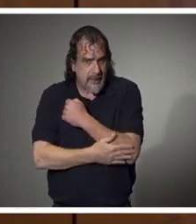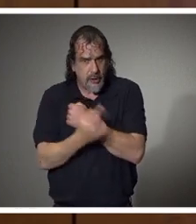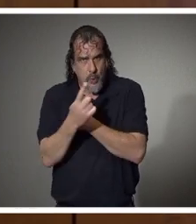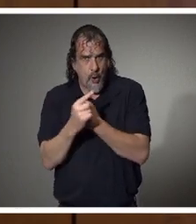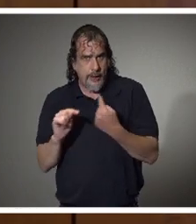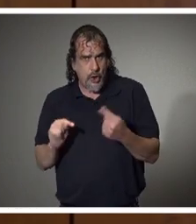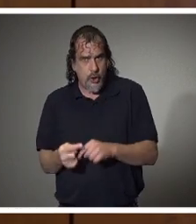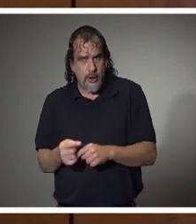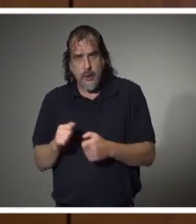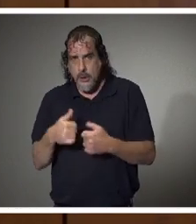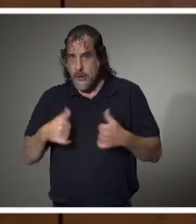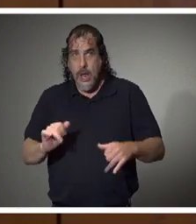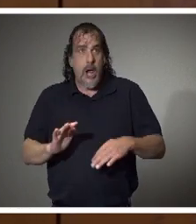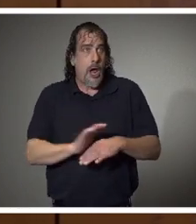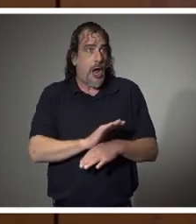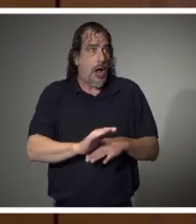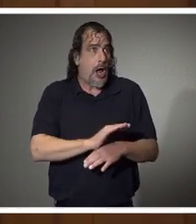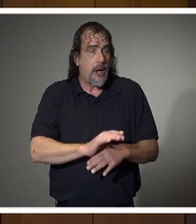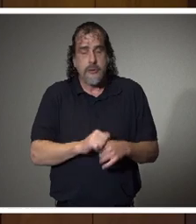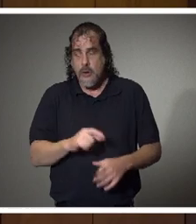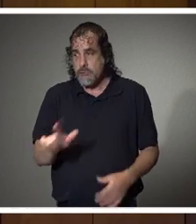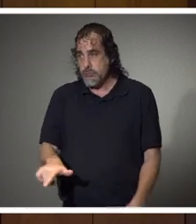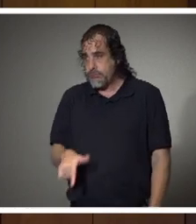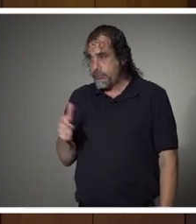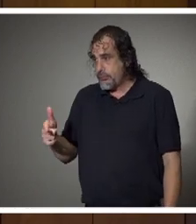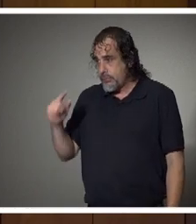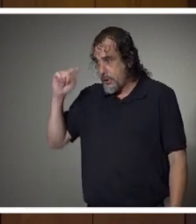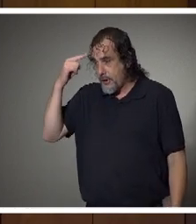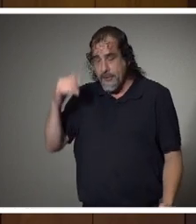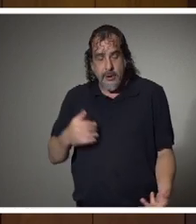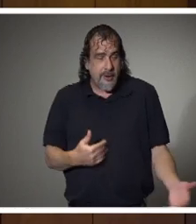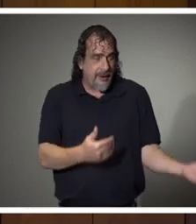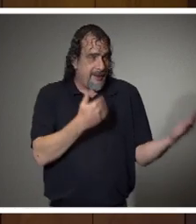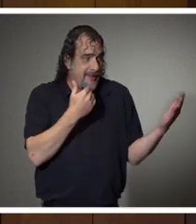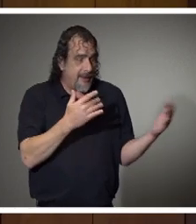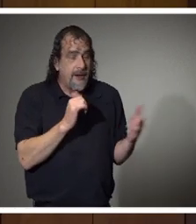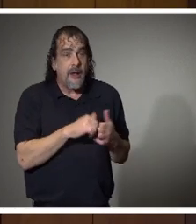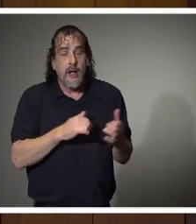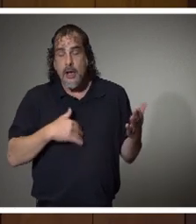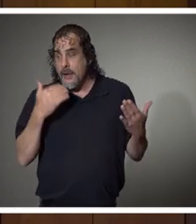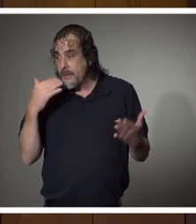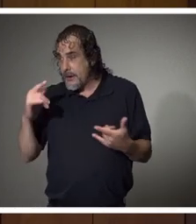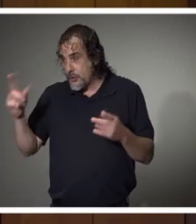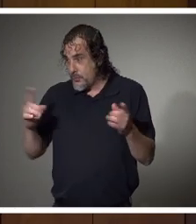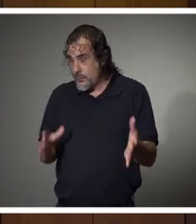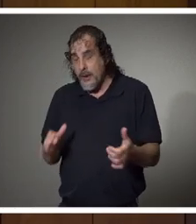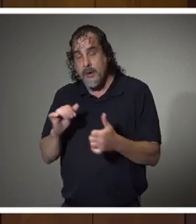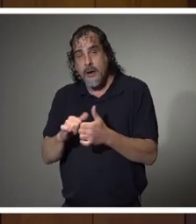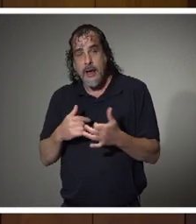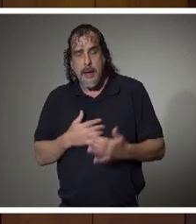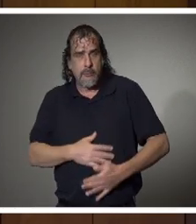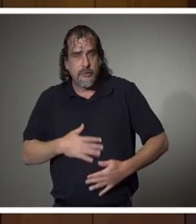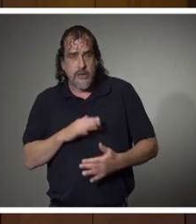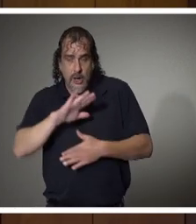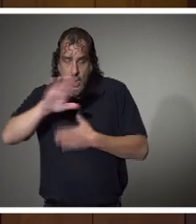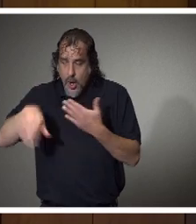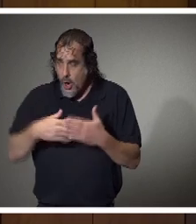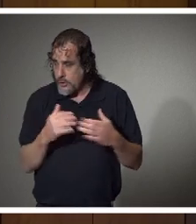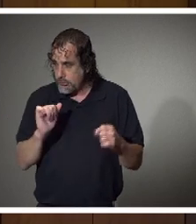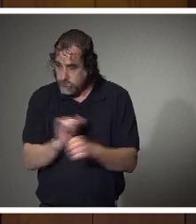And Governor, I'll turn it back to you, sir. Thank you, Director. Appreciate all of your efforts and your team's efforts along with Dr. Dobbs and his